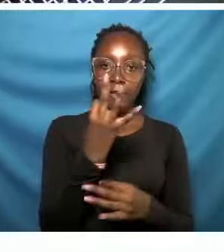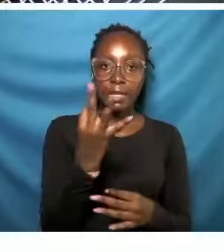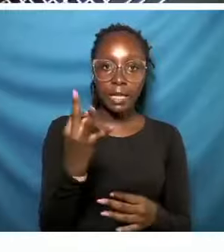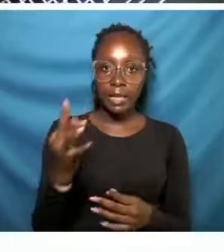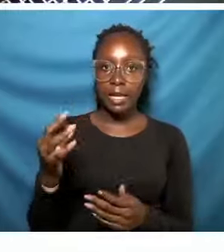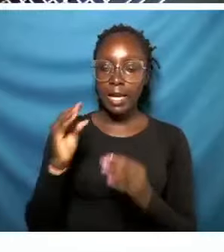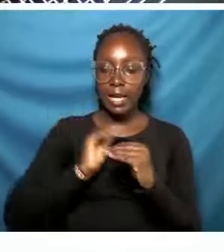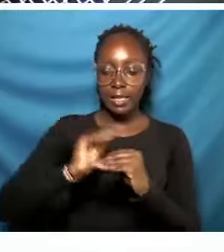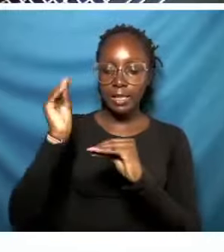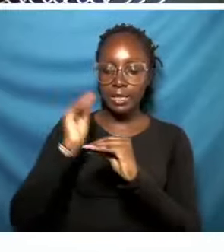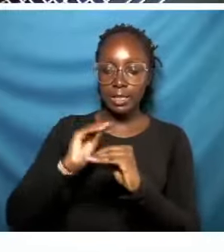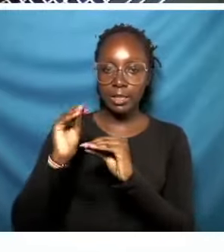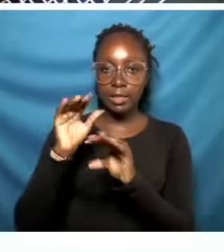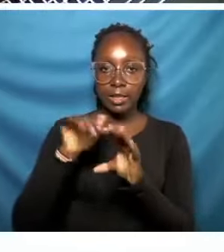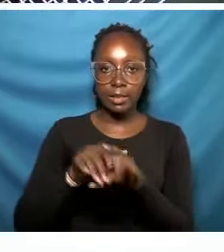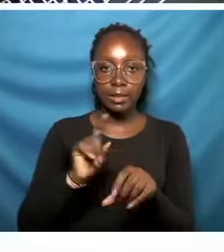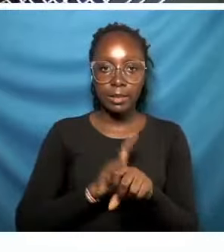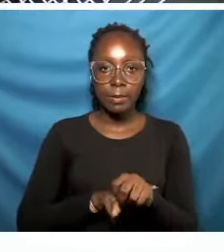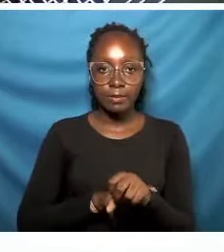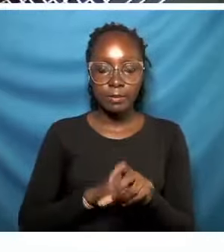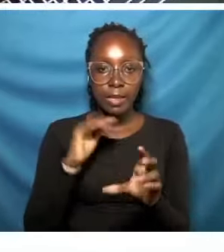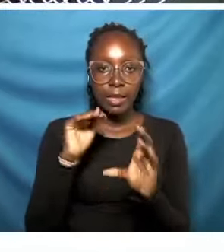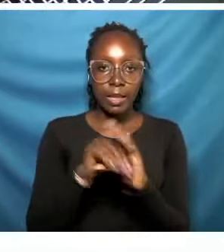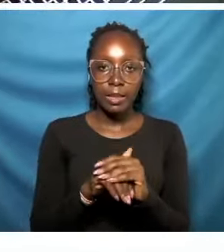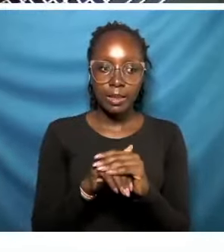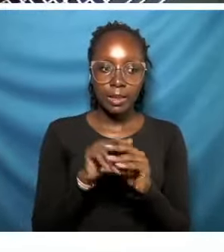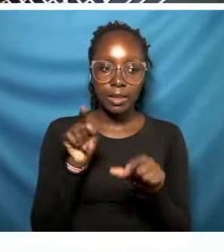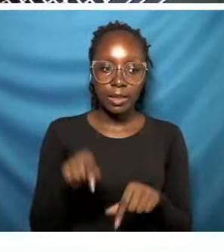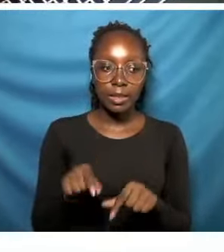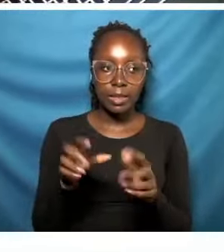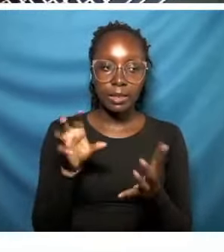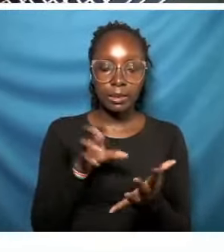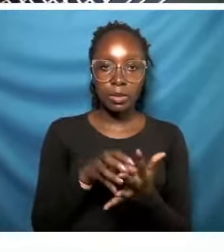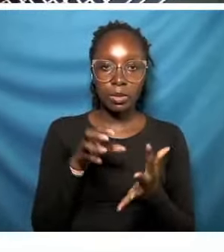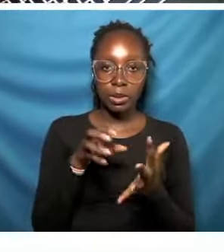allocated. In this context,